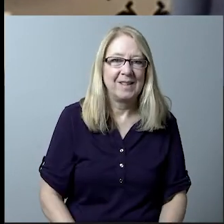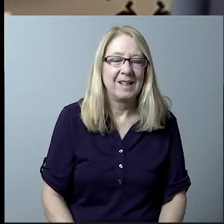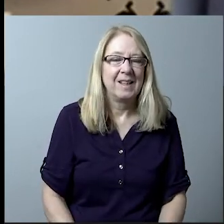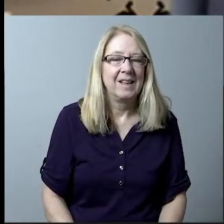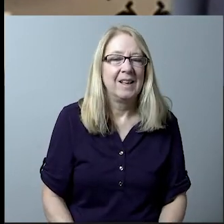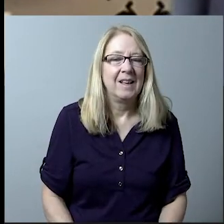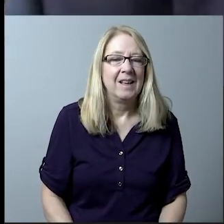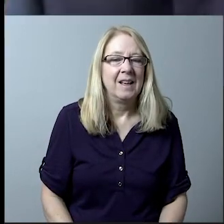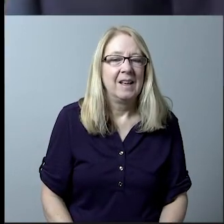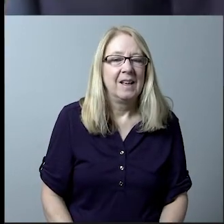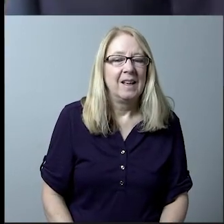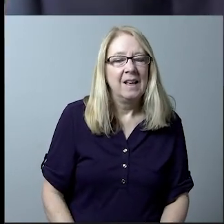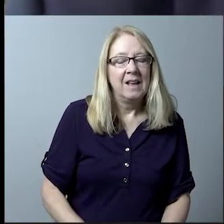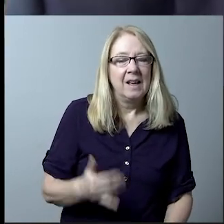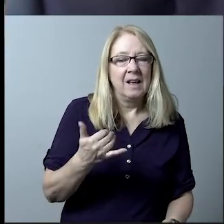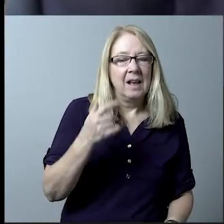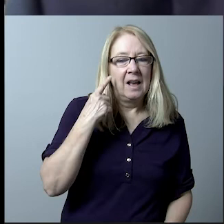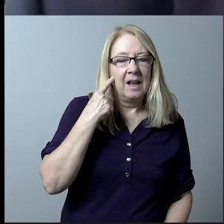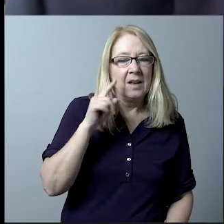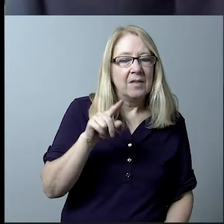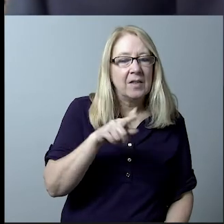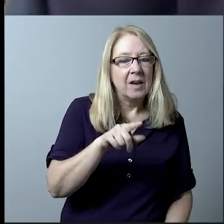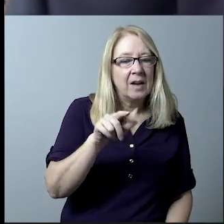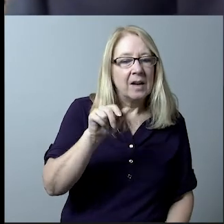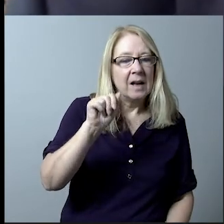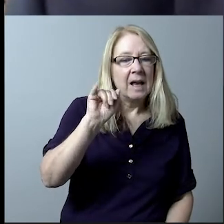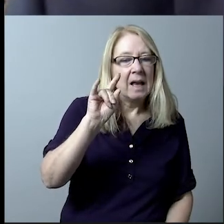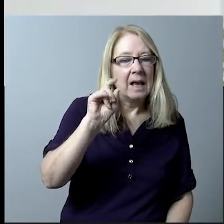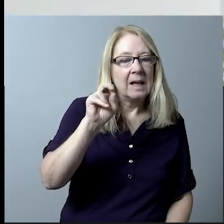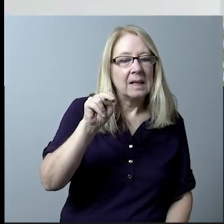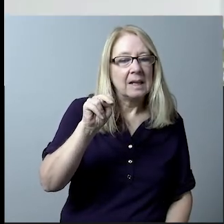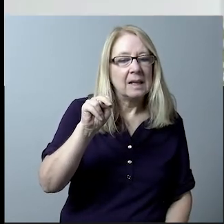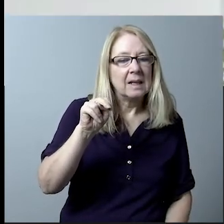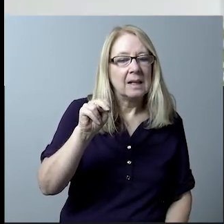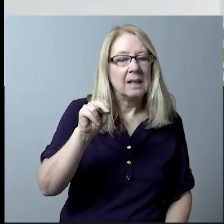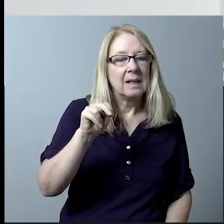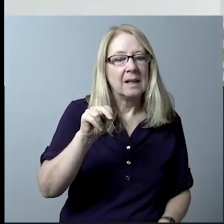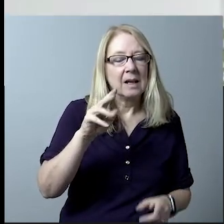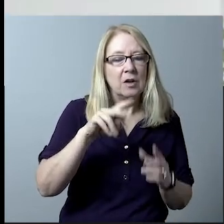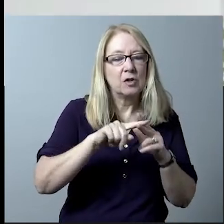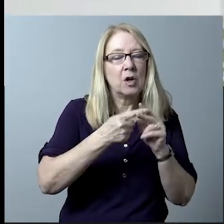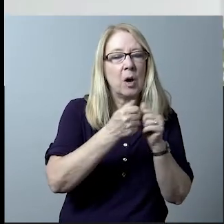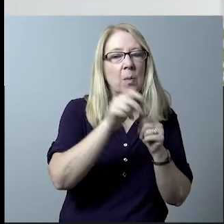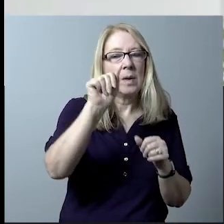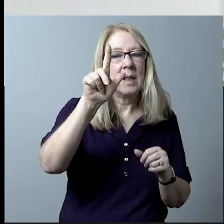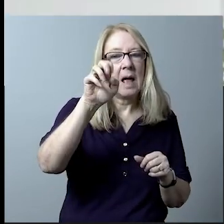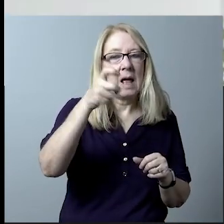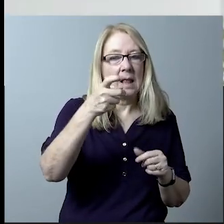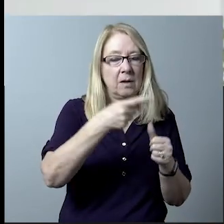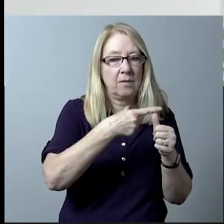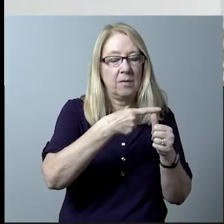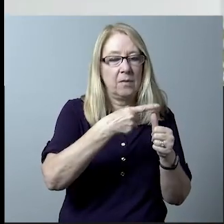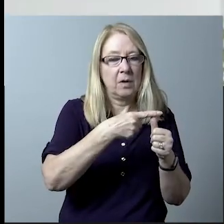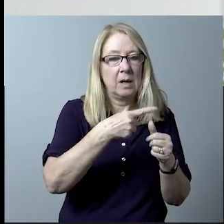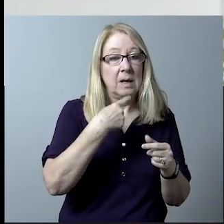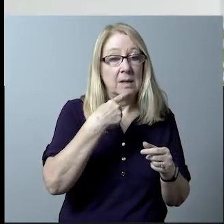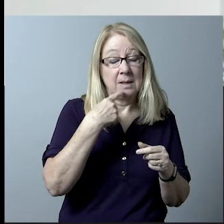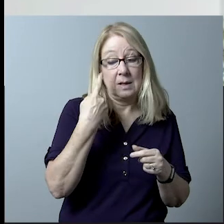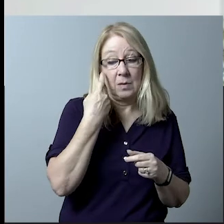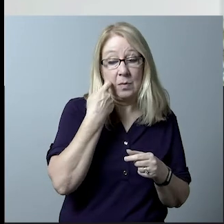That's great news. All right. Alex and Aiden, we didn't forget about you guys. Questions are coming for you. So we'll start with Alex.